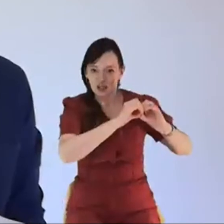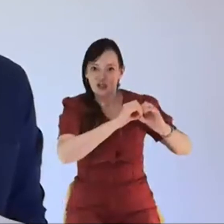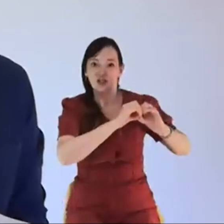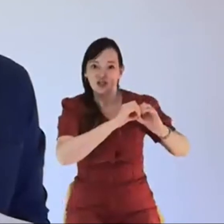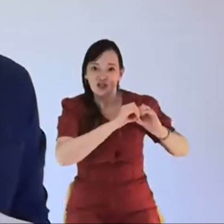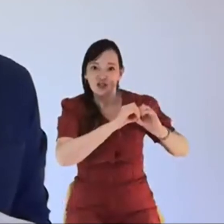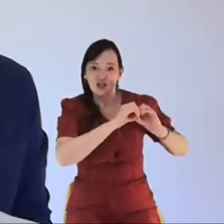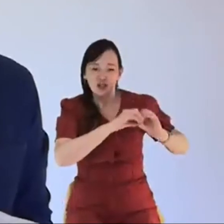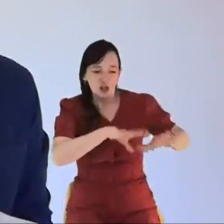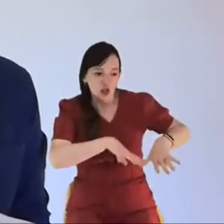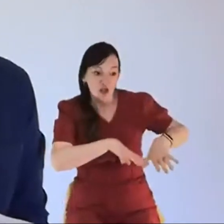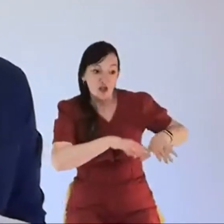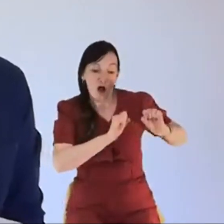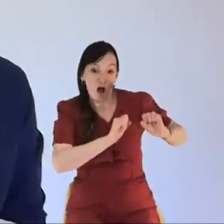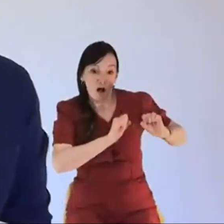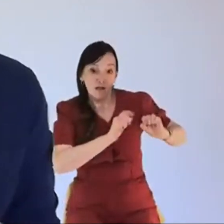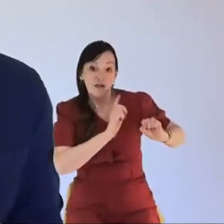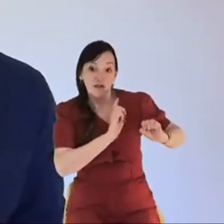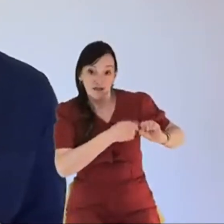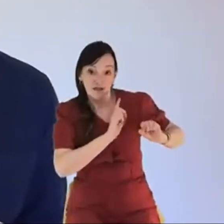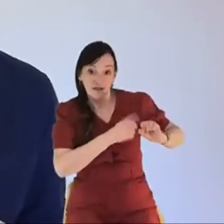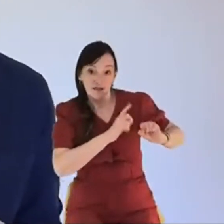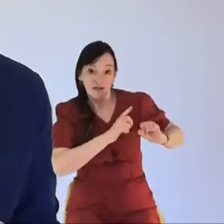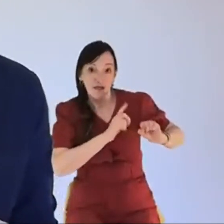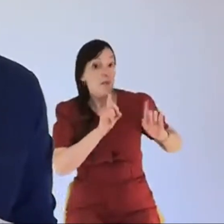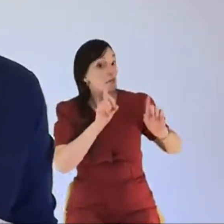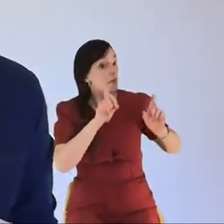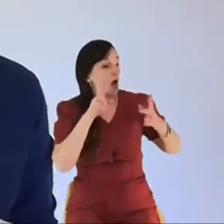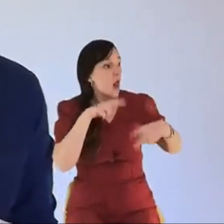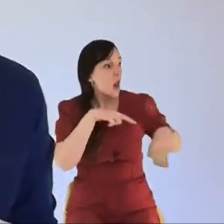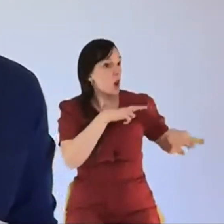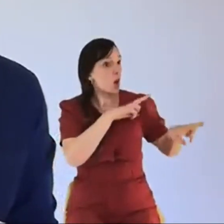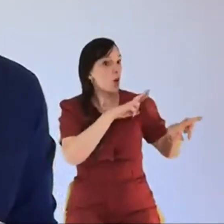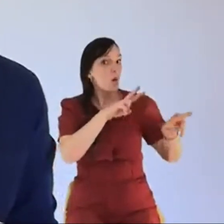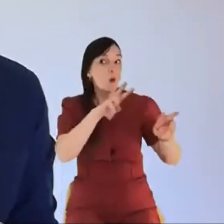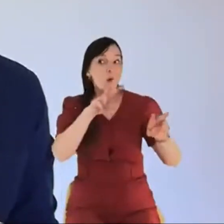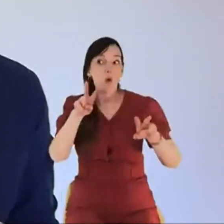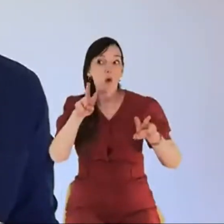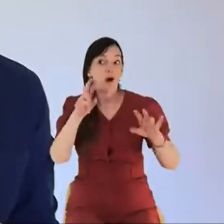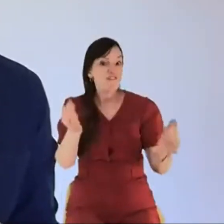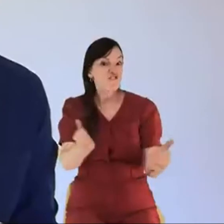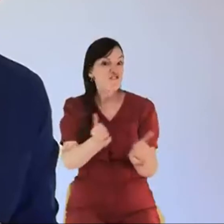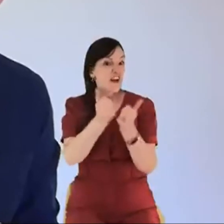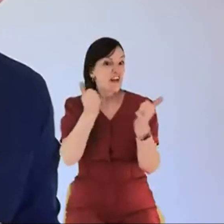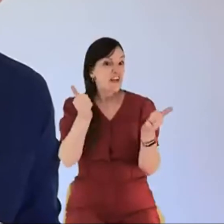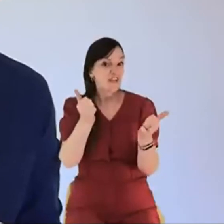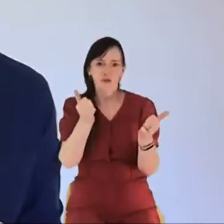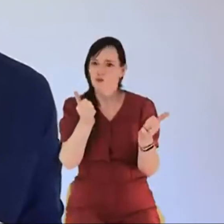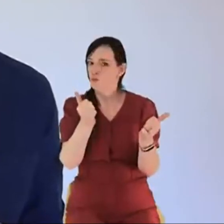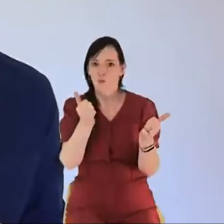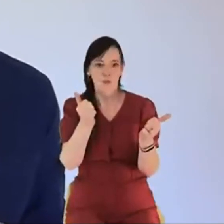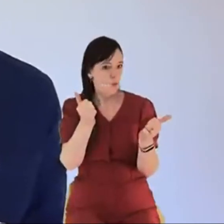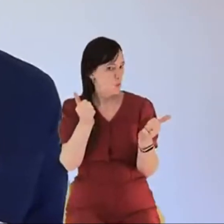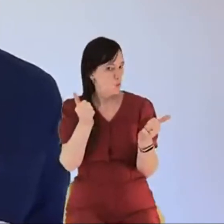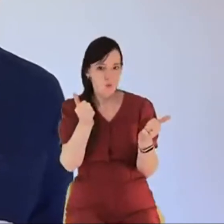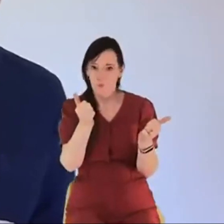started But you look around It's very obvious That he's not yet finished